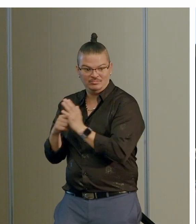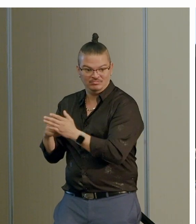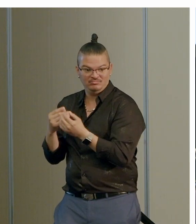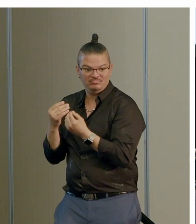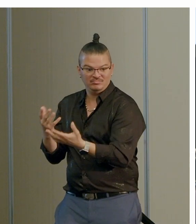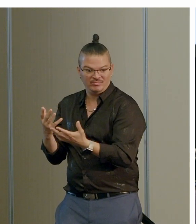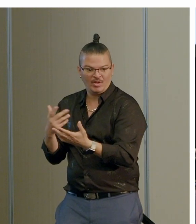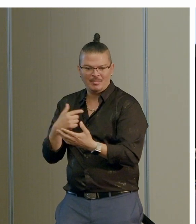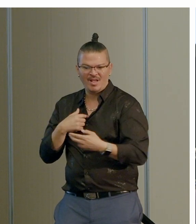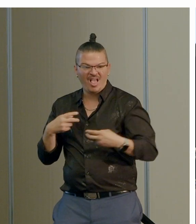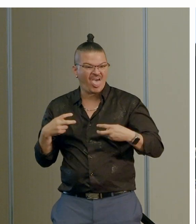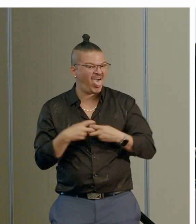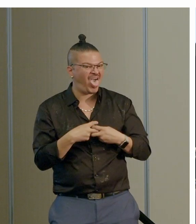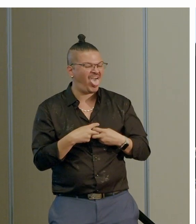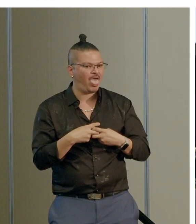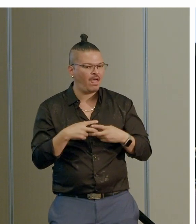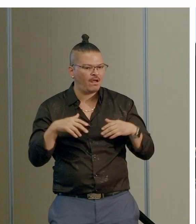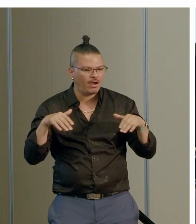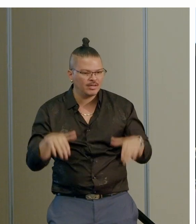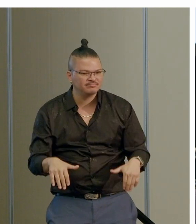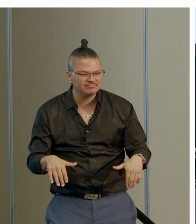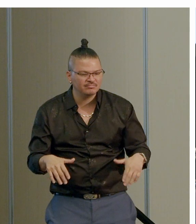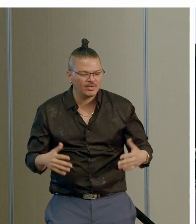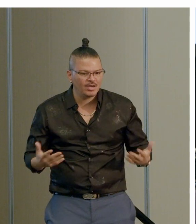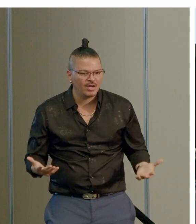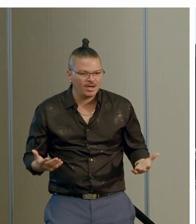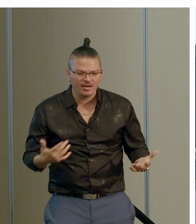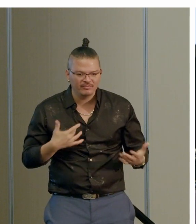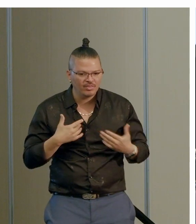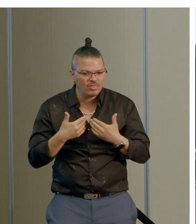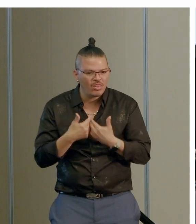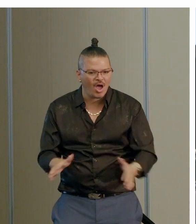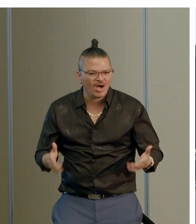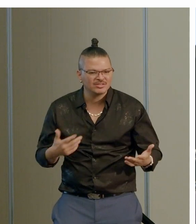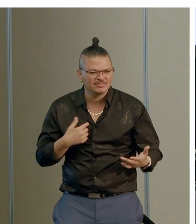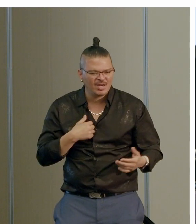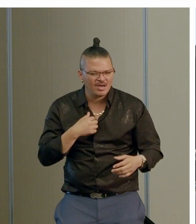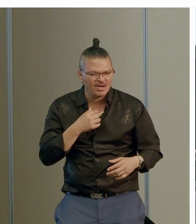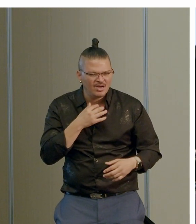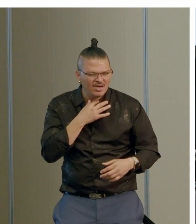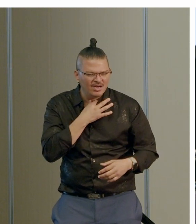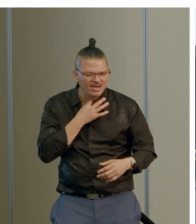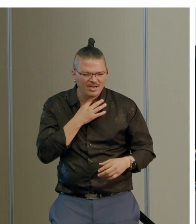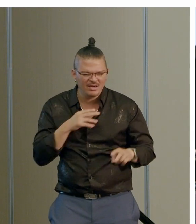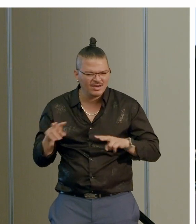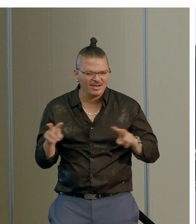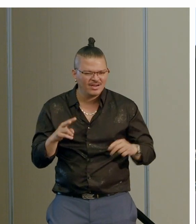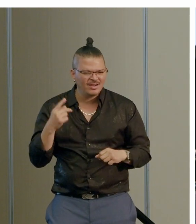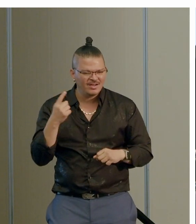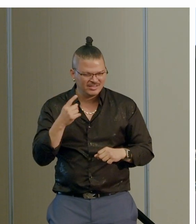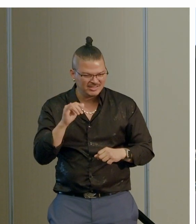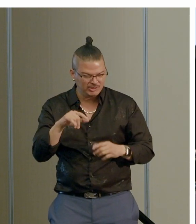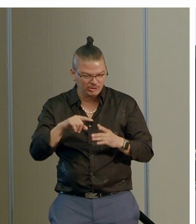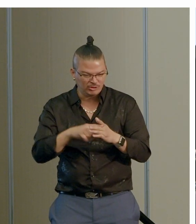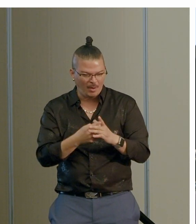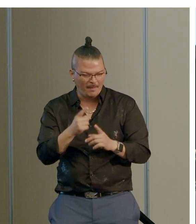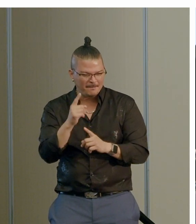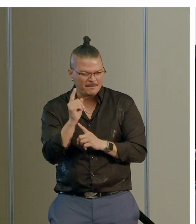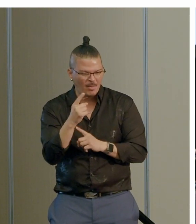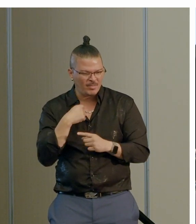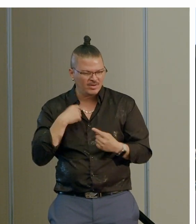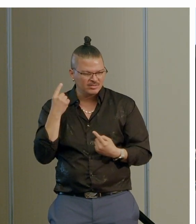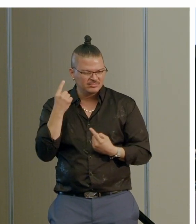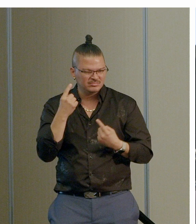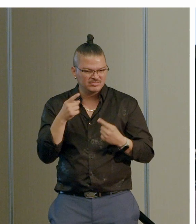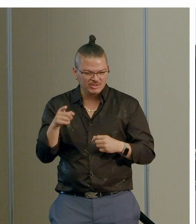was intrigued. I was incredibly intrigued by JAWS. I was incredibly intrigued by how blind